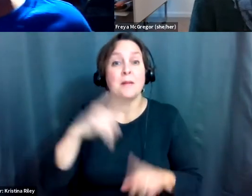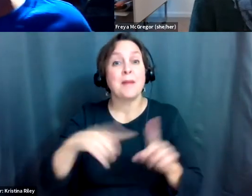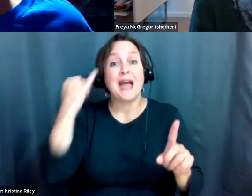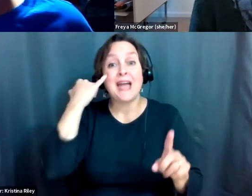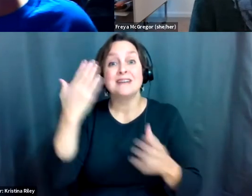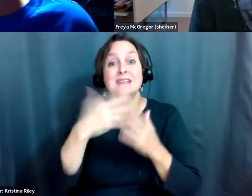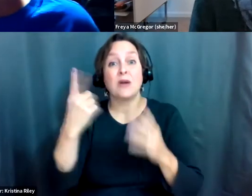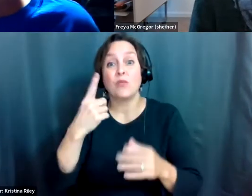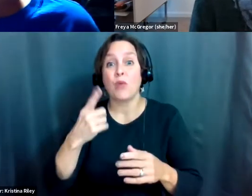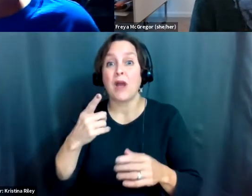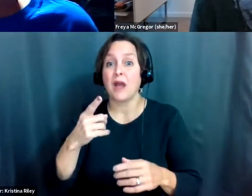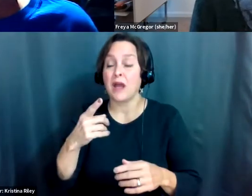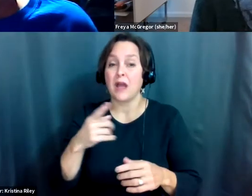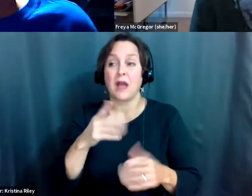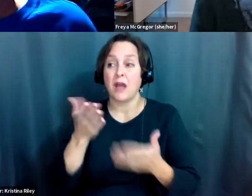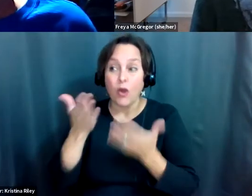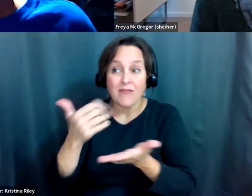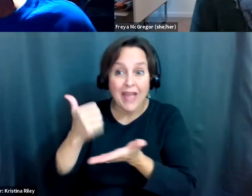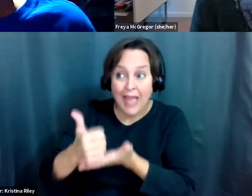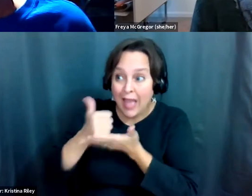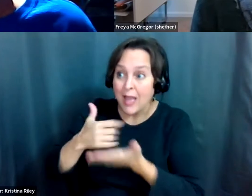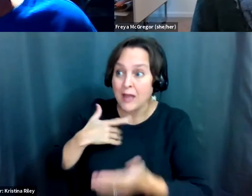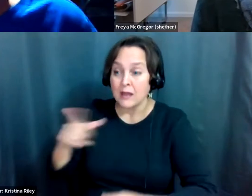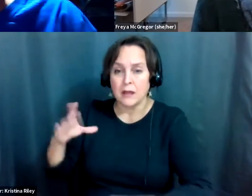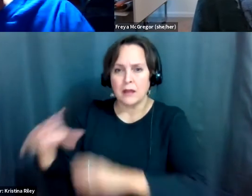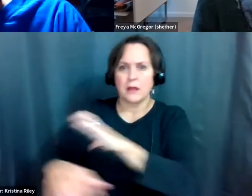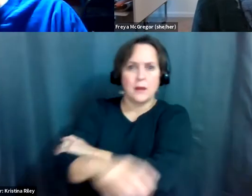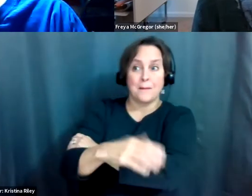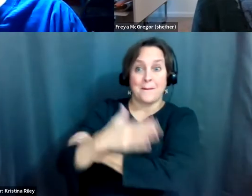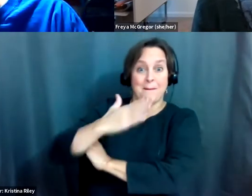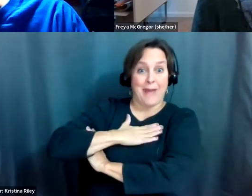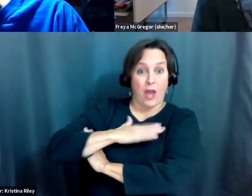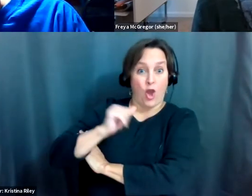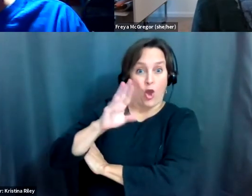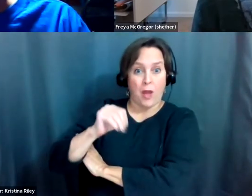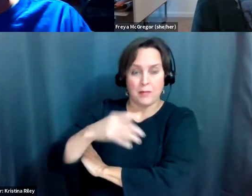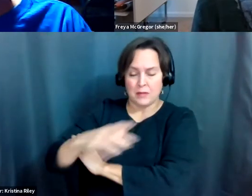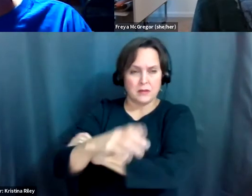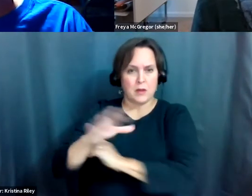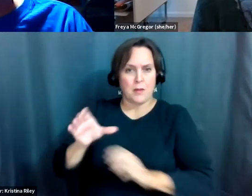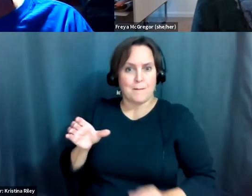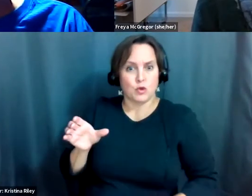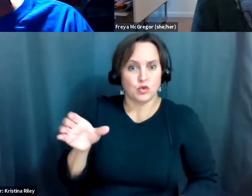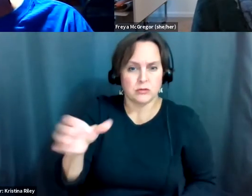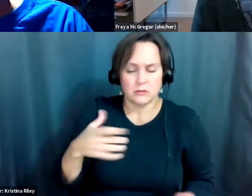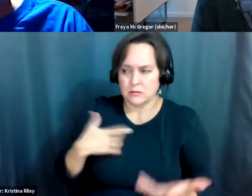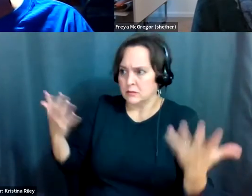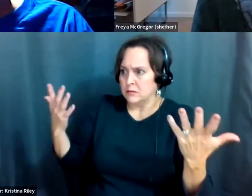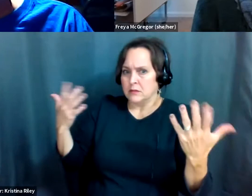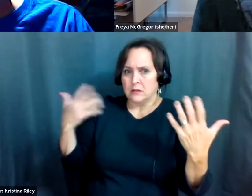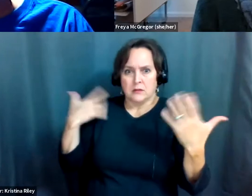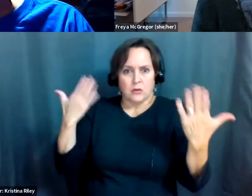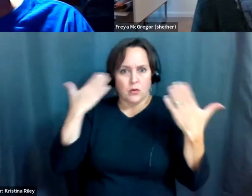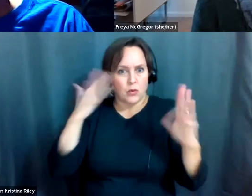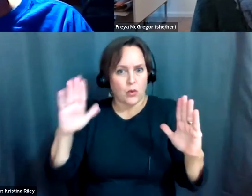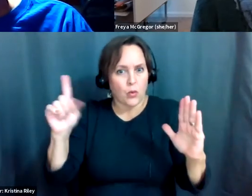and starts pushing me along, I have no information to speak of. I don't know what we're coming to. I don't